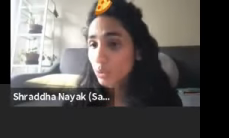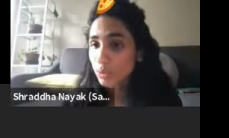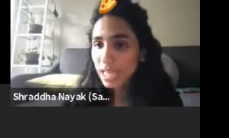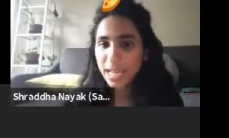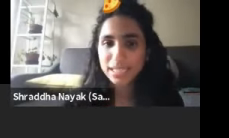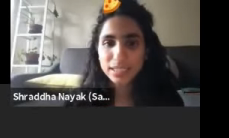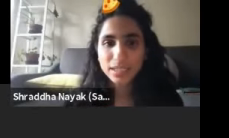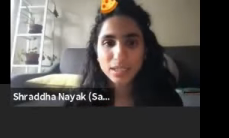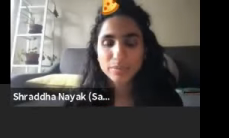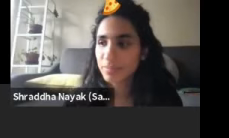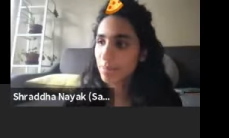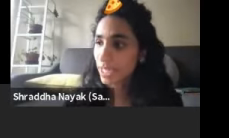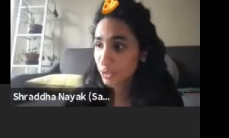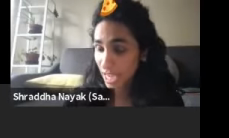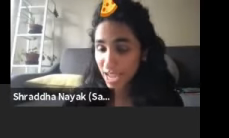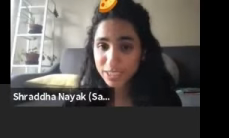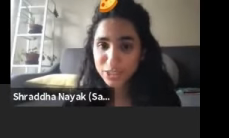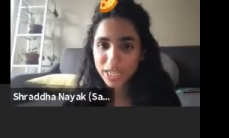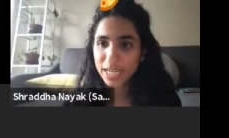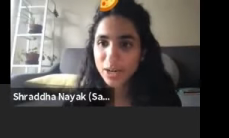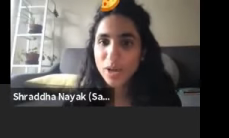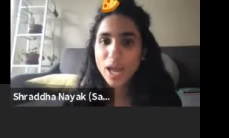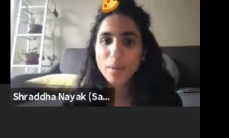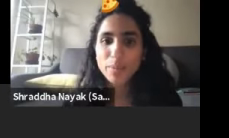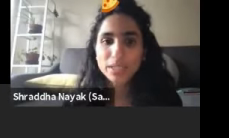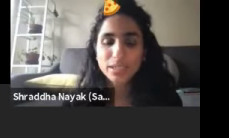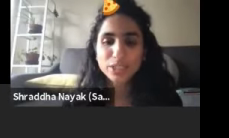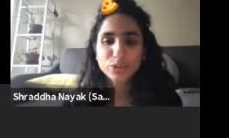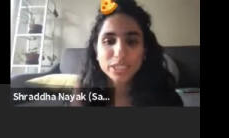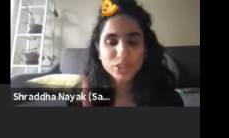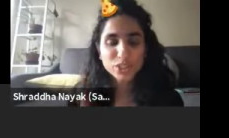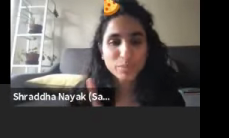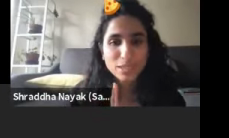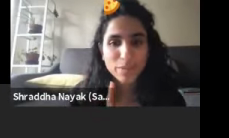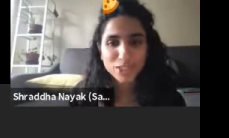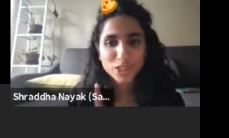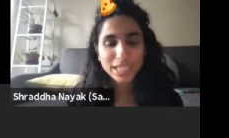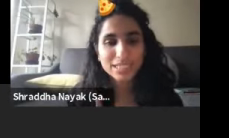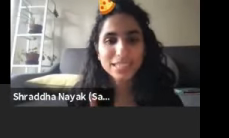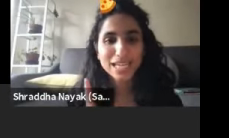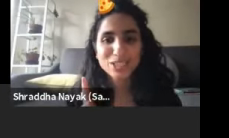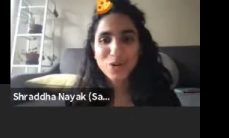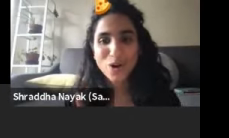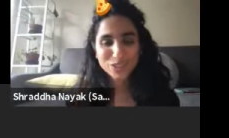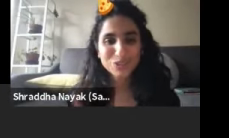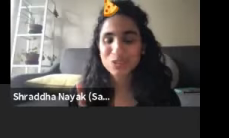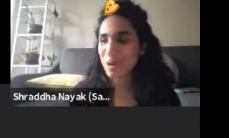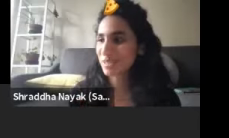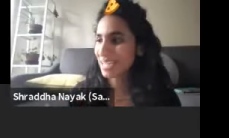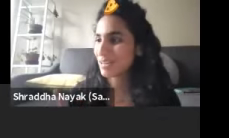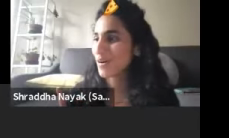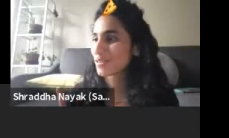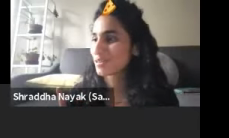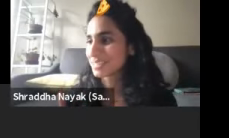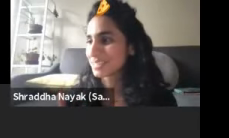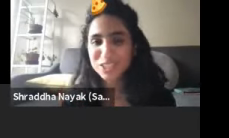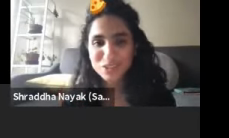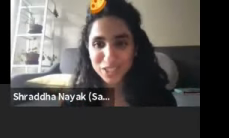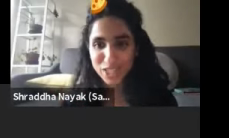really cool, and I don't have it here right now, but you need to just make some extra clicks and go on to the website